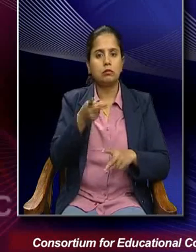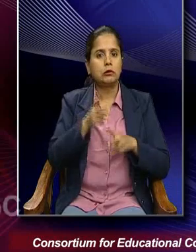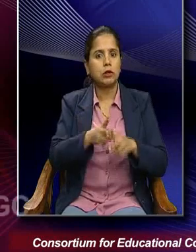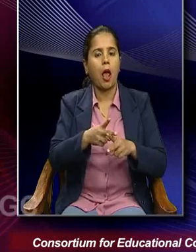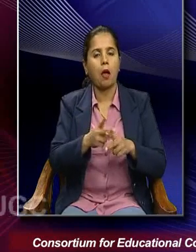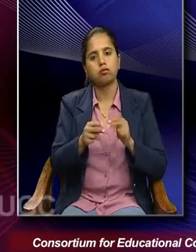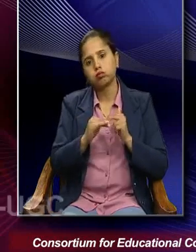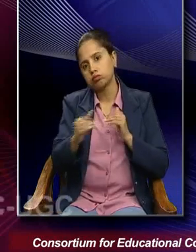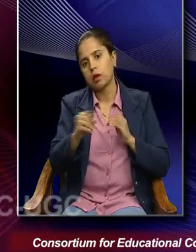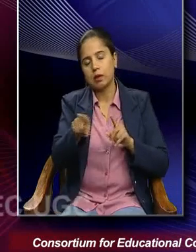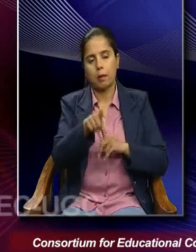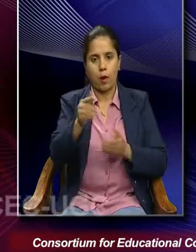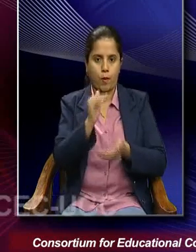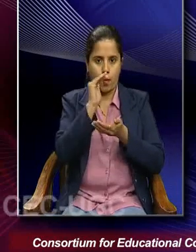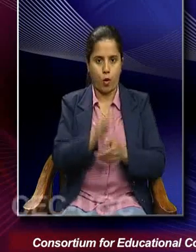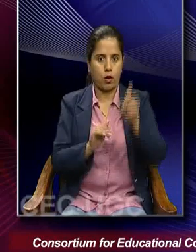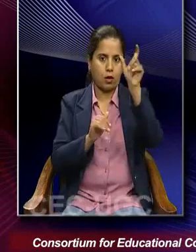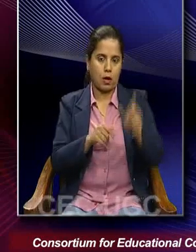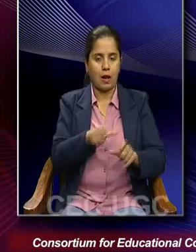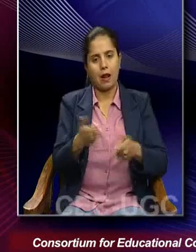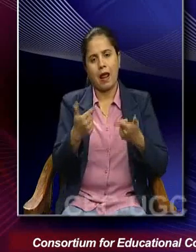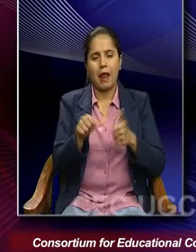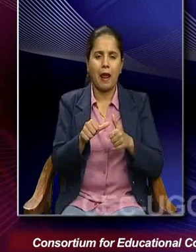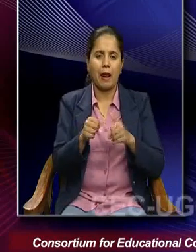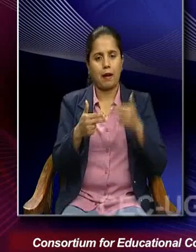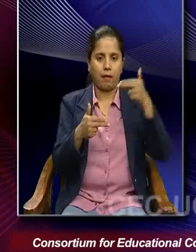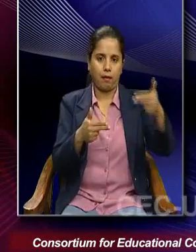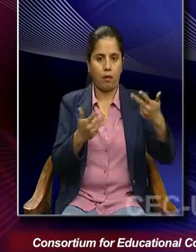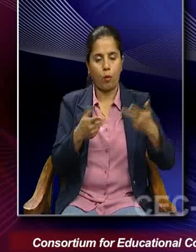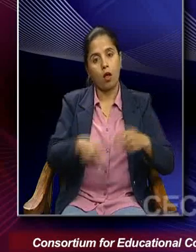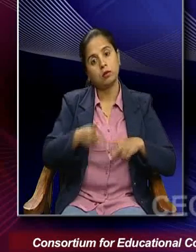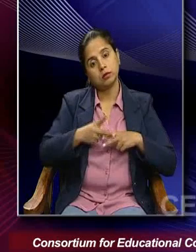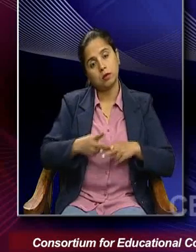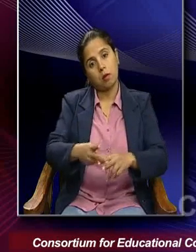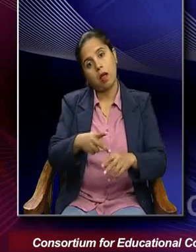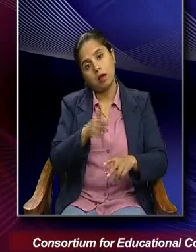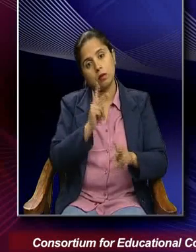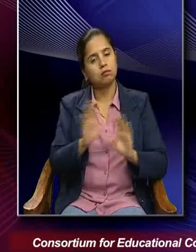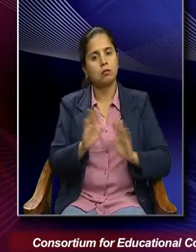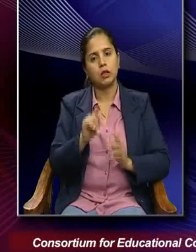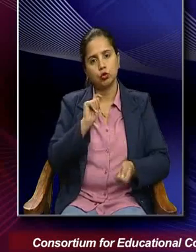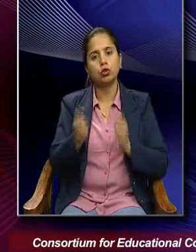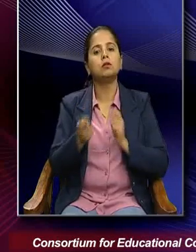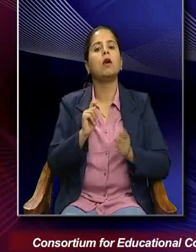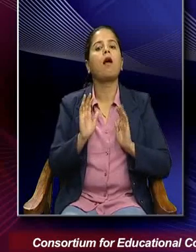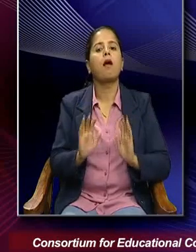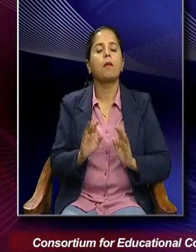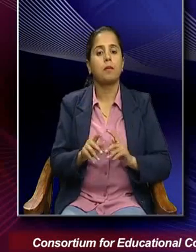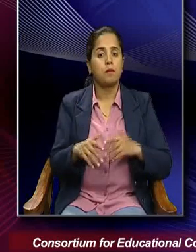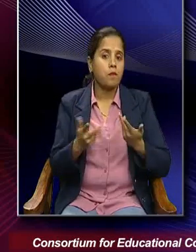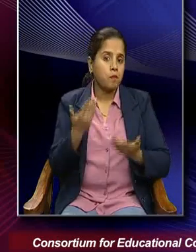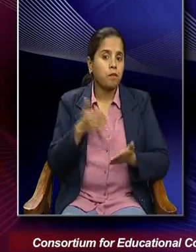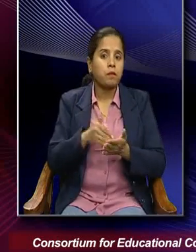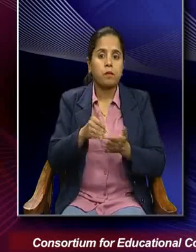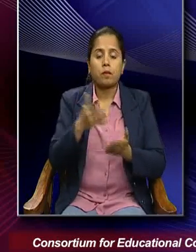are born as an individual A and continue to remain so. As and how